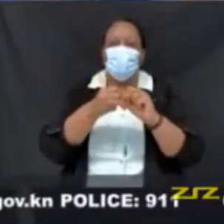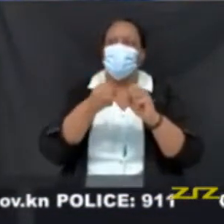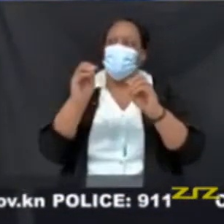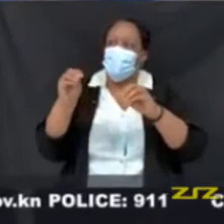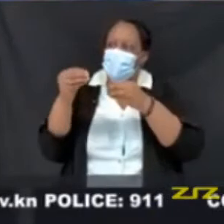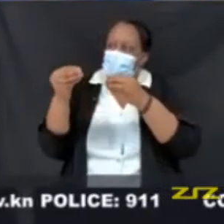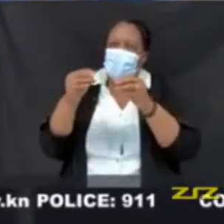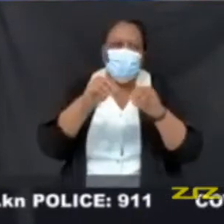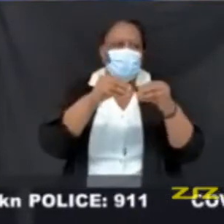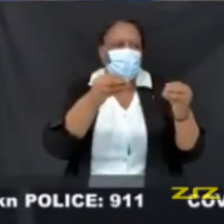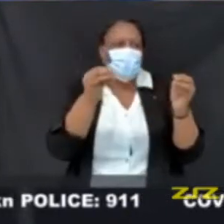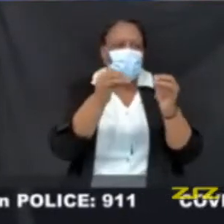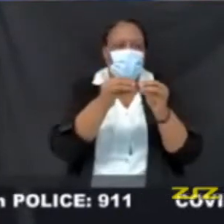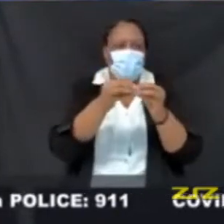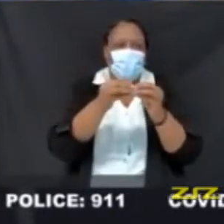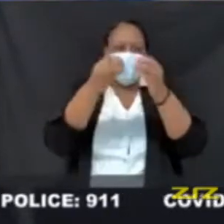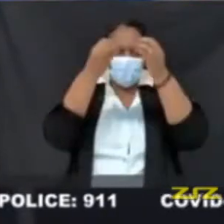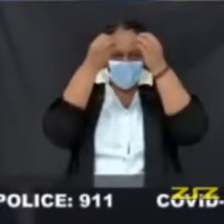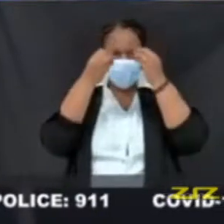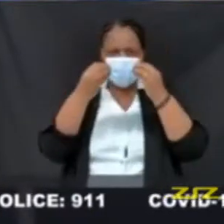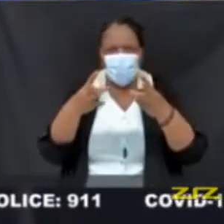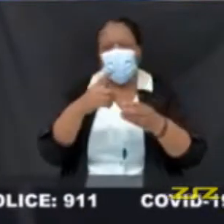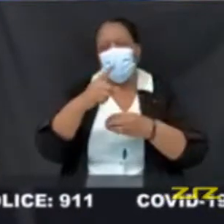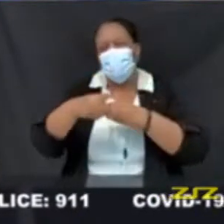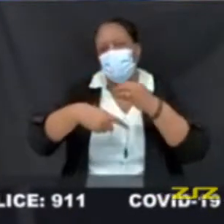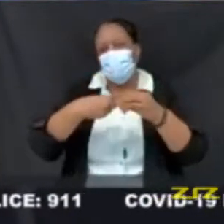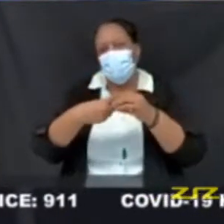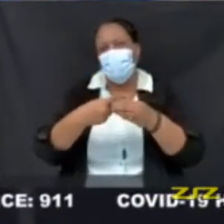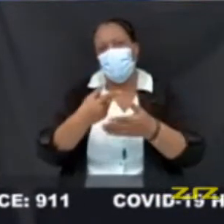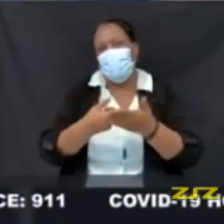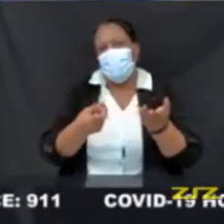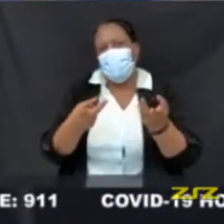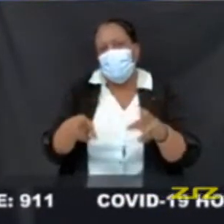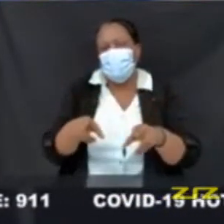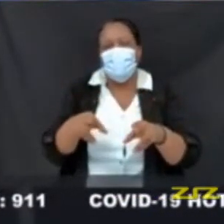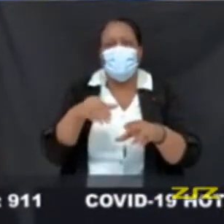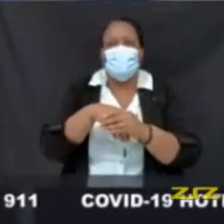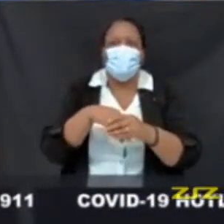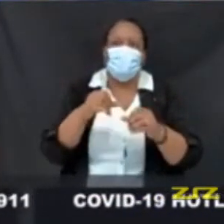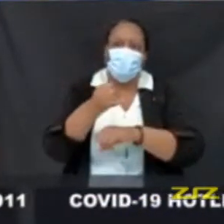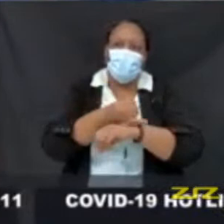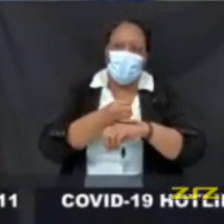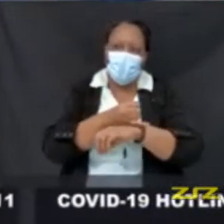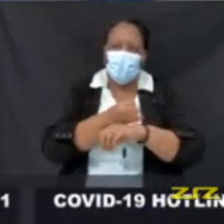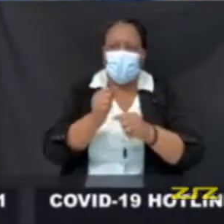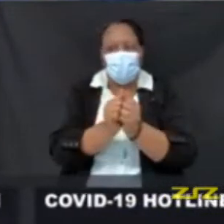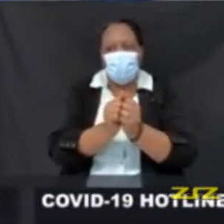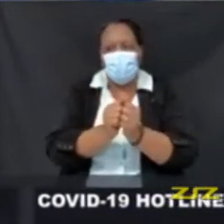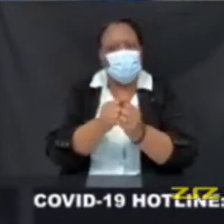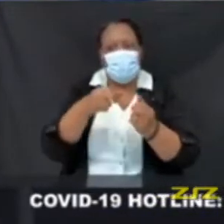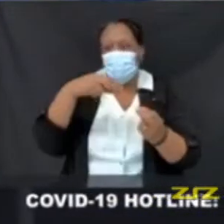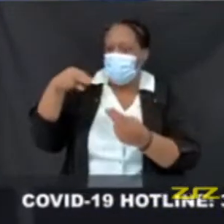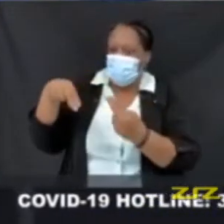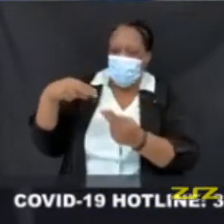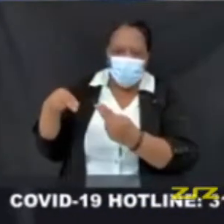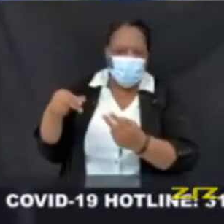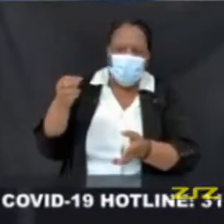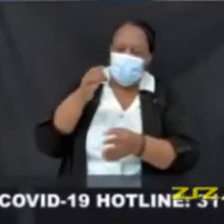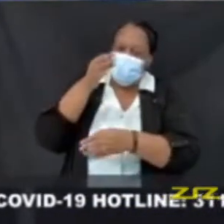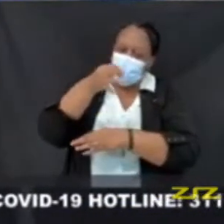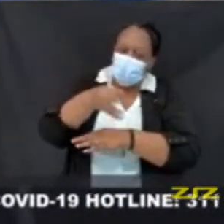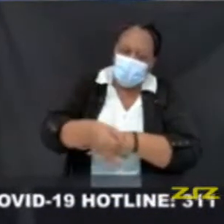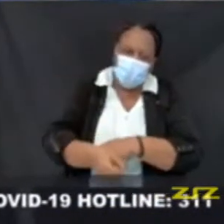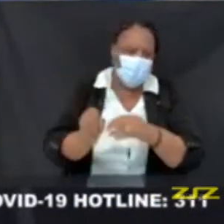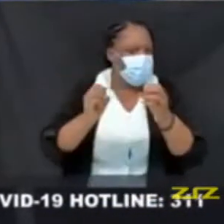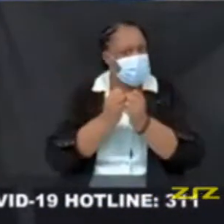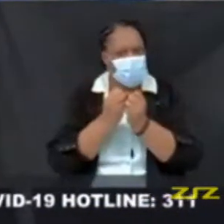safe insofar as disaster mitigation and risk reduction are concerned. The Cabinet does not take this commendation